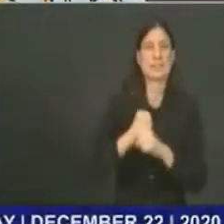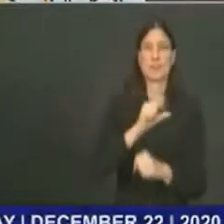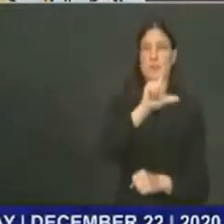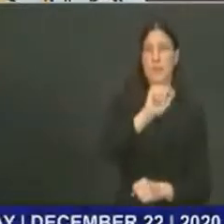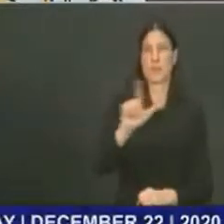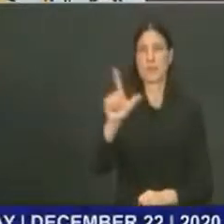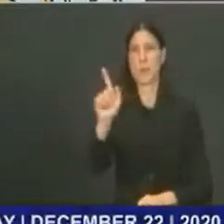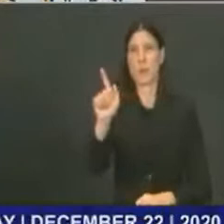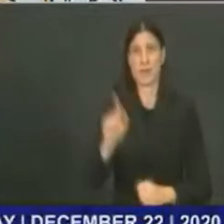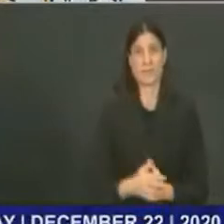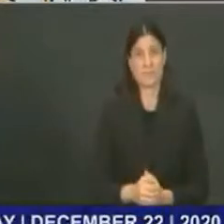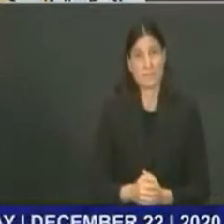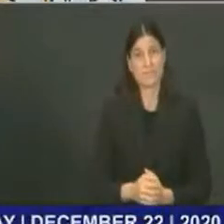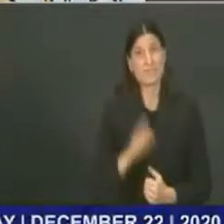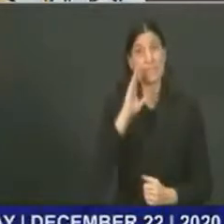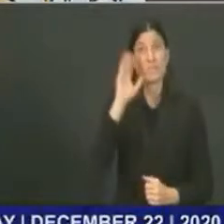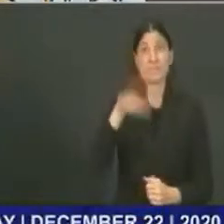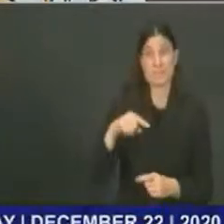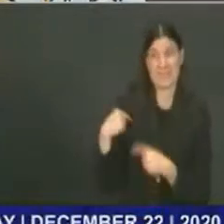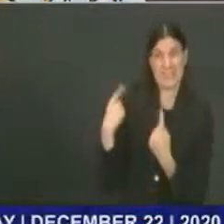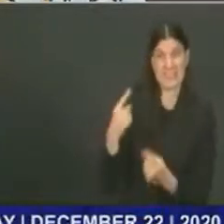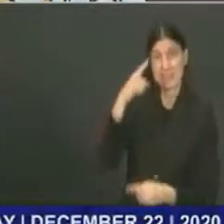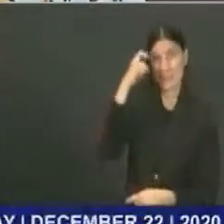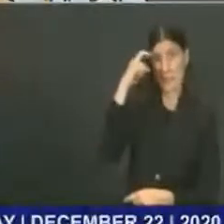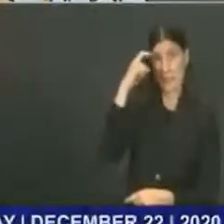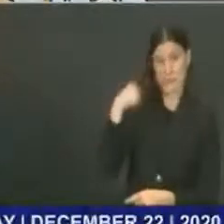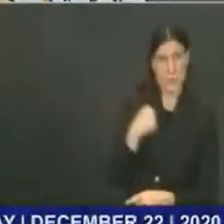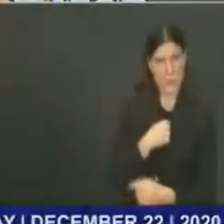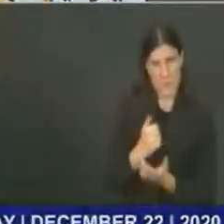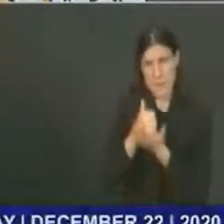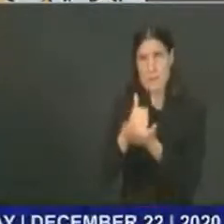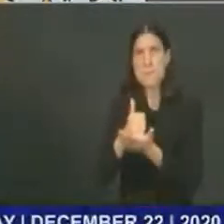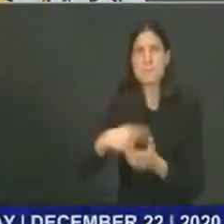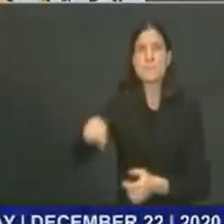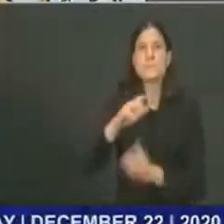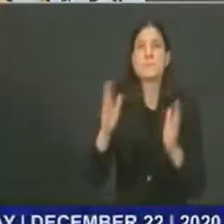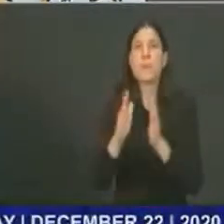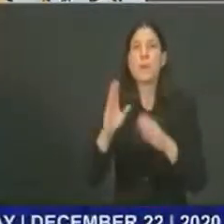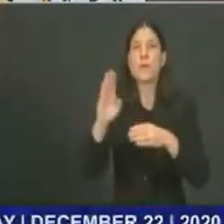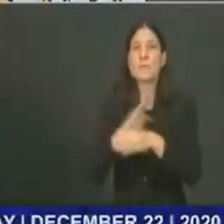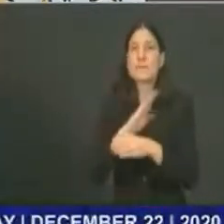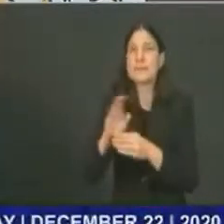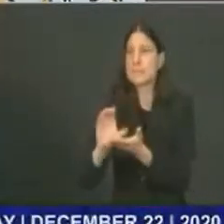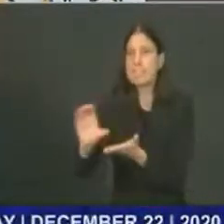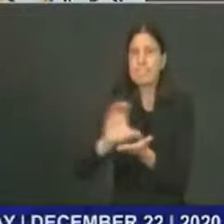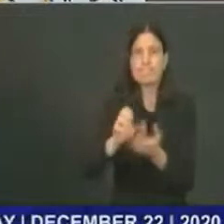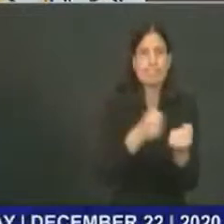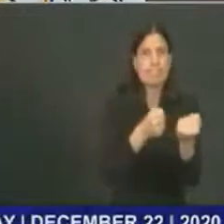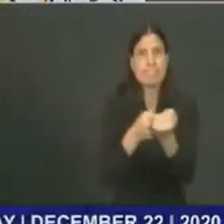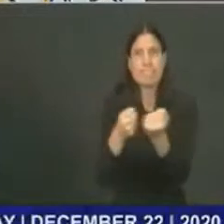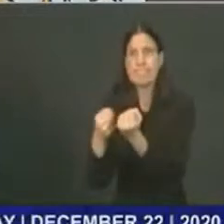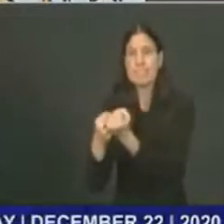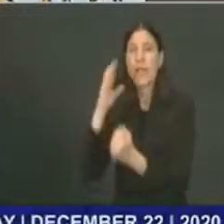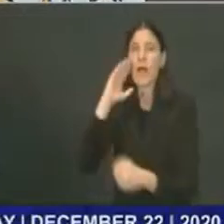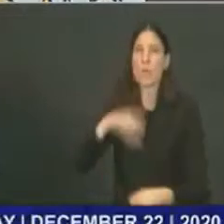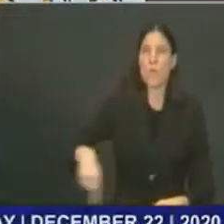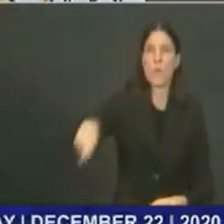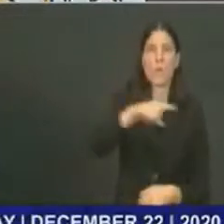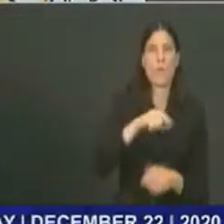do everything we can to really make up some of the lost revenue from this year. We